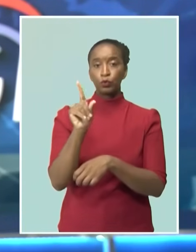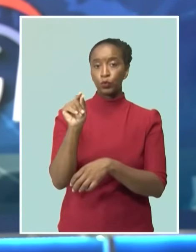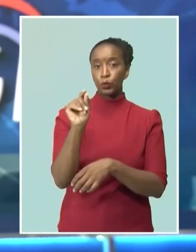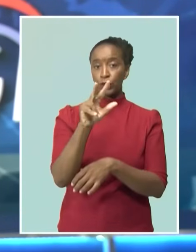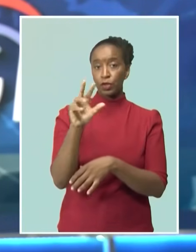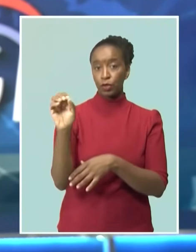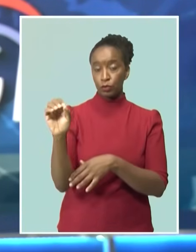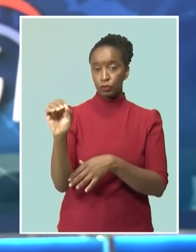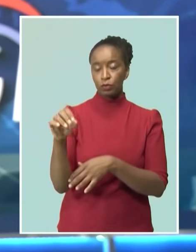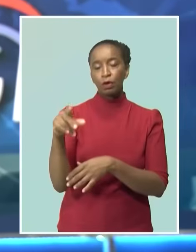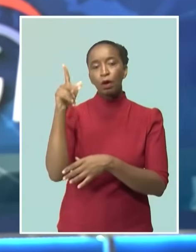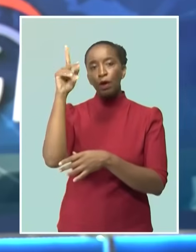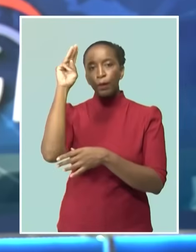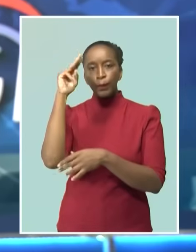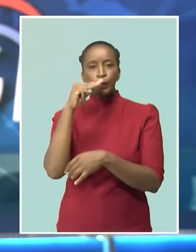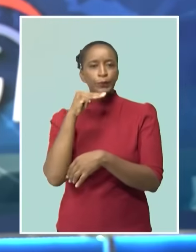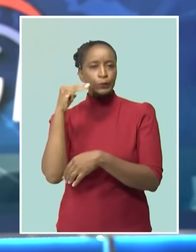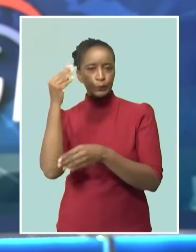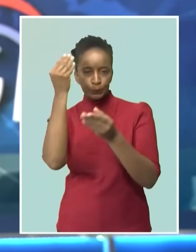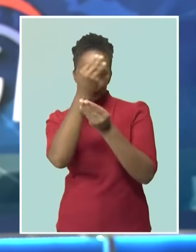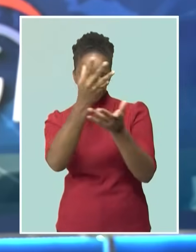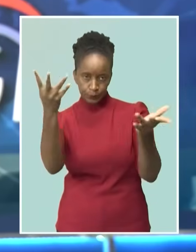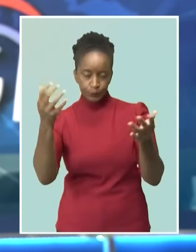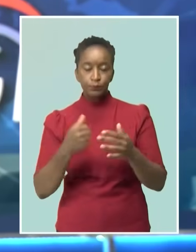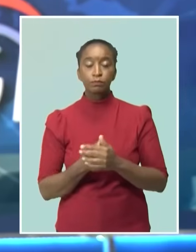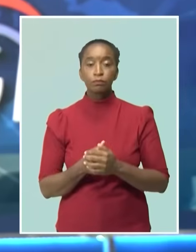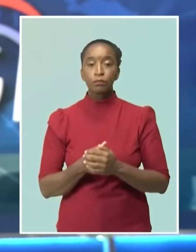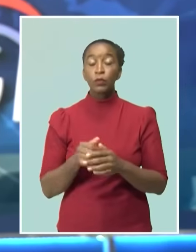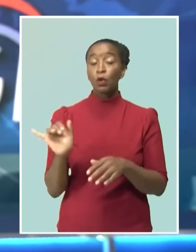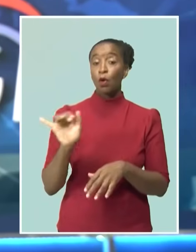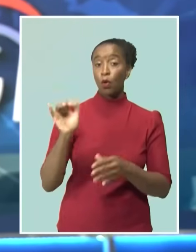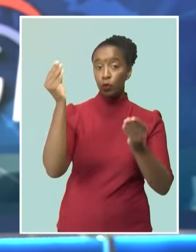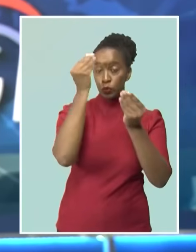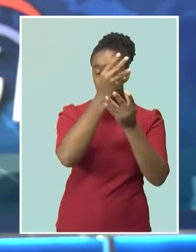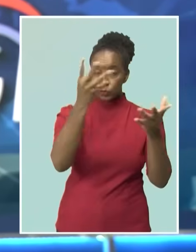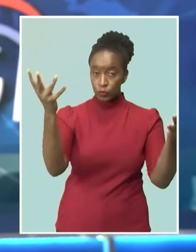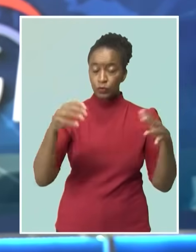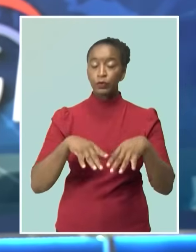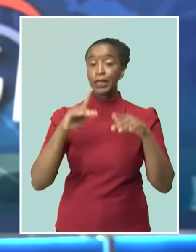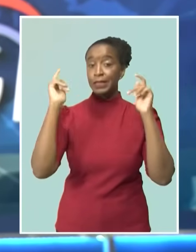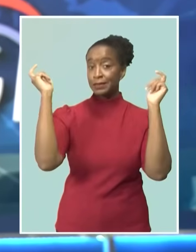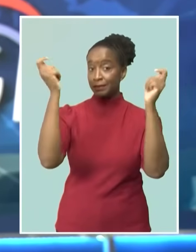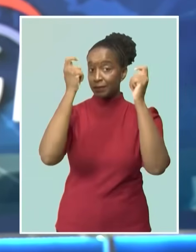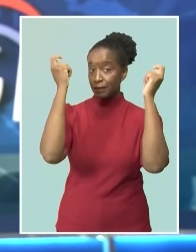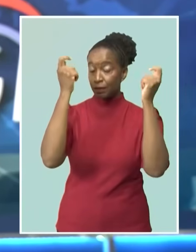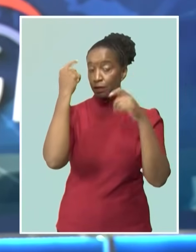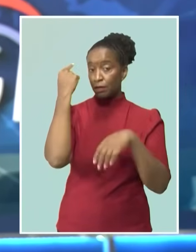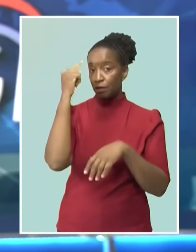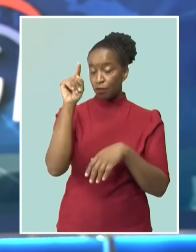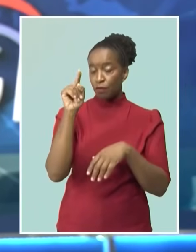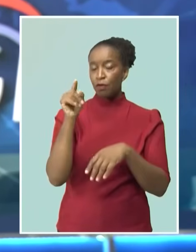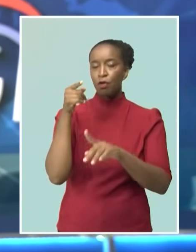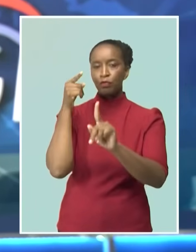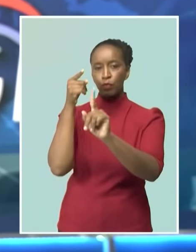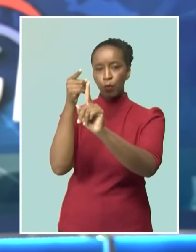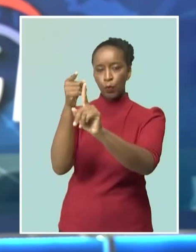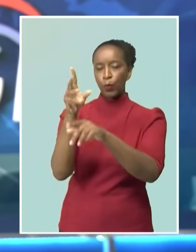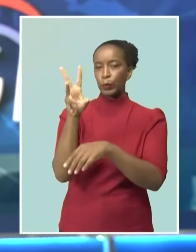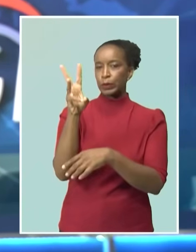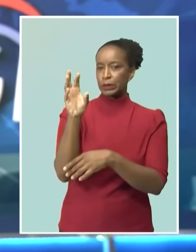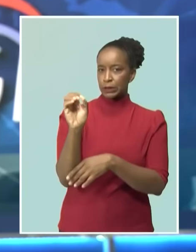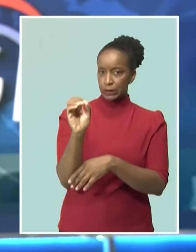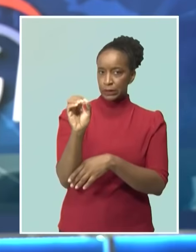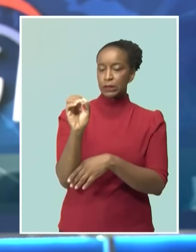disclosed by Prime Minister Mia Amor-Motley, who also announced the celebrations for the upcoming Road to 60 as the country marks